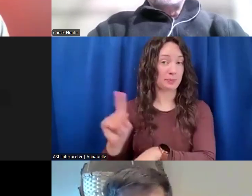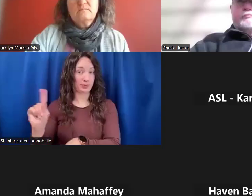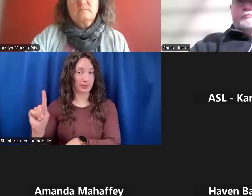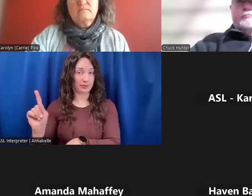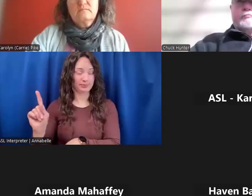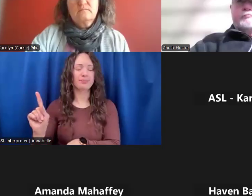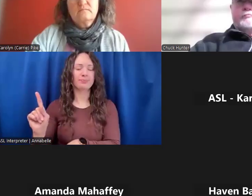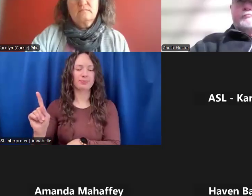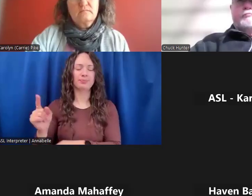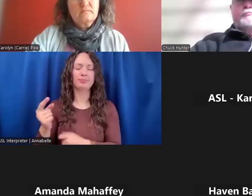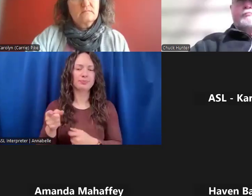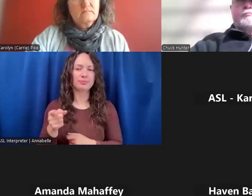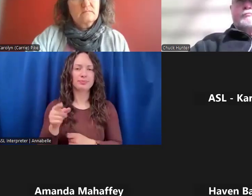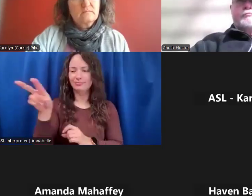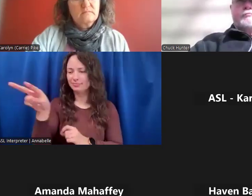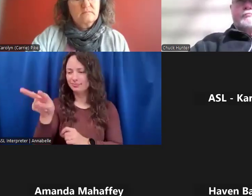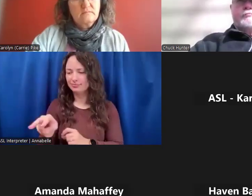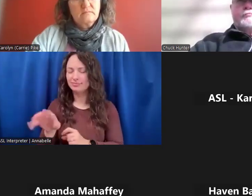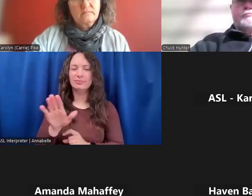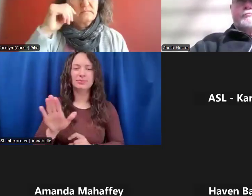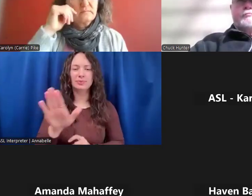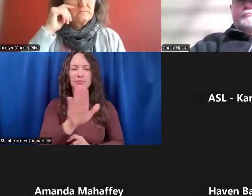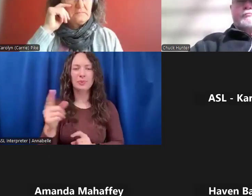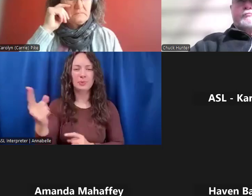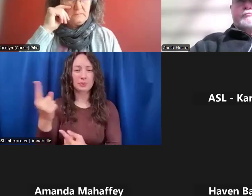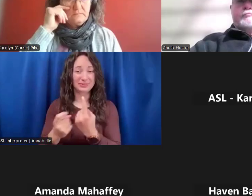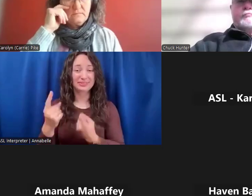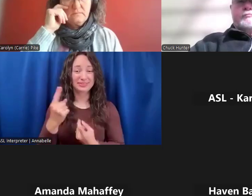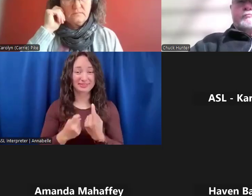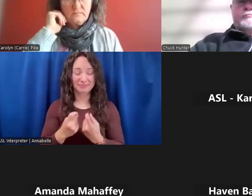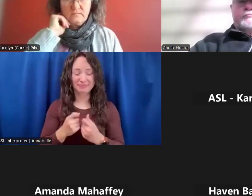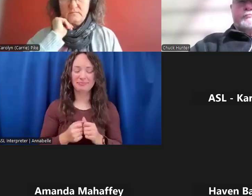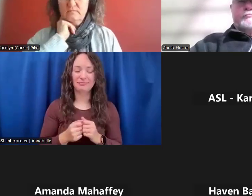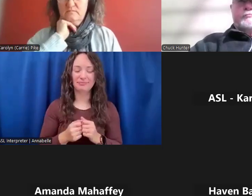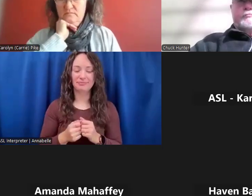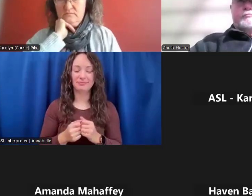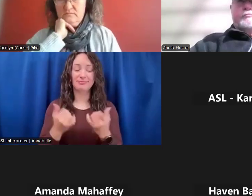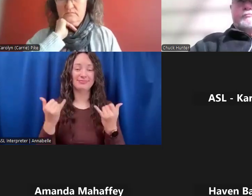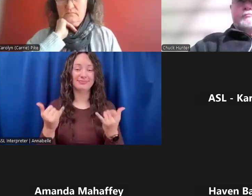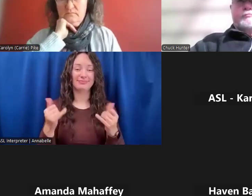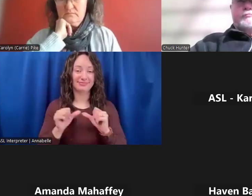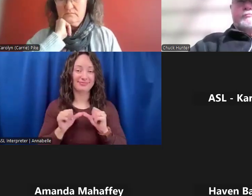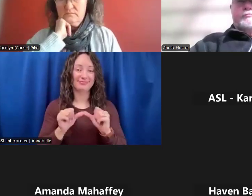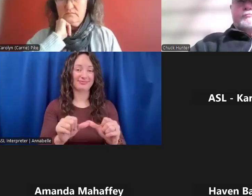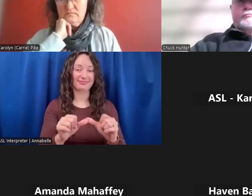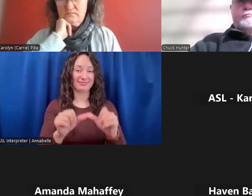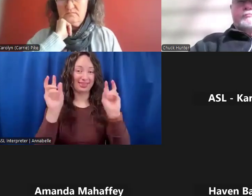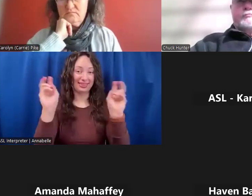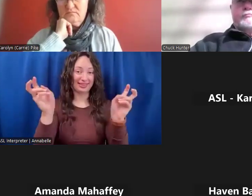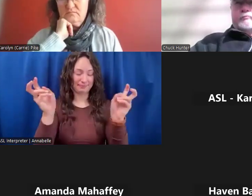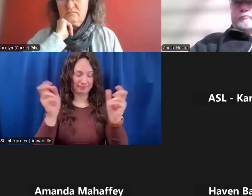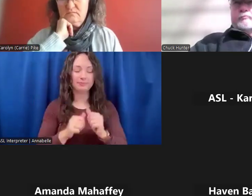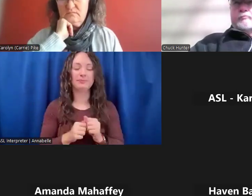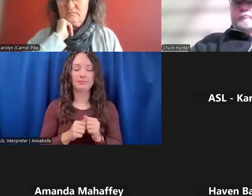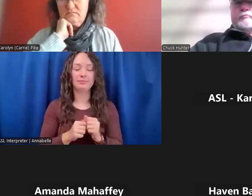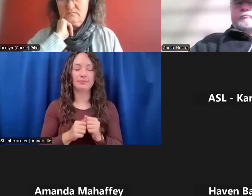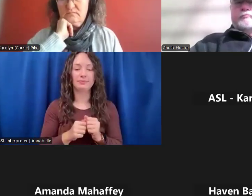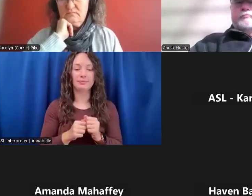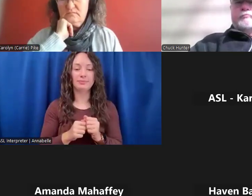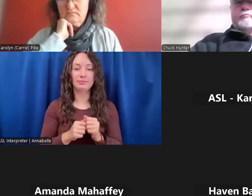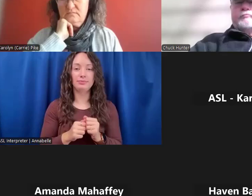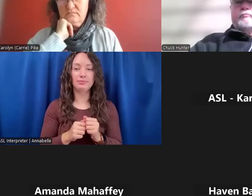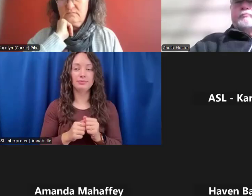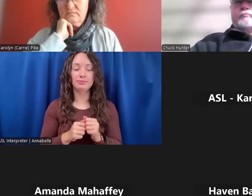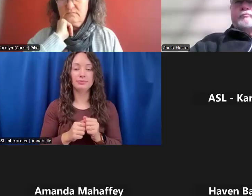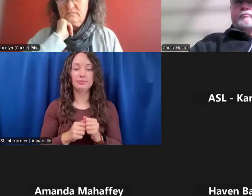at the questions that you folks are asking. So again, at this point, we're going to continue on our themes and move around the folks. And Tony,